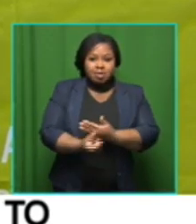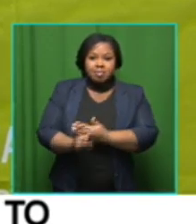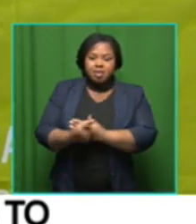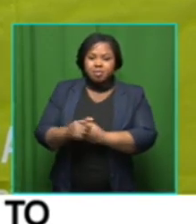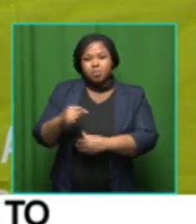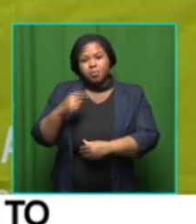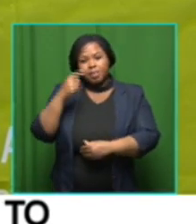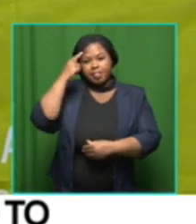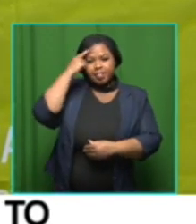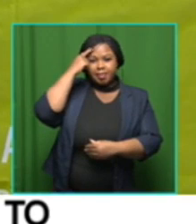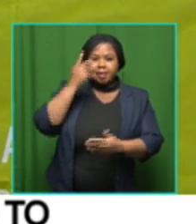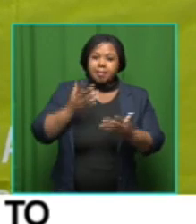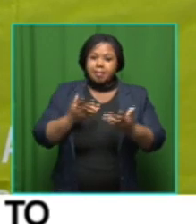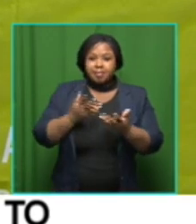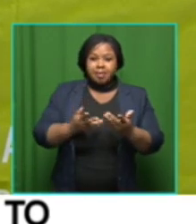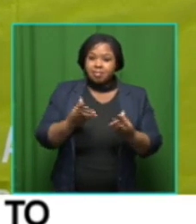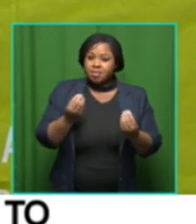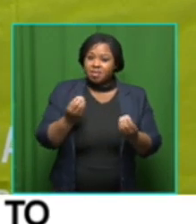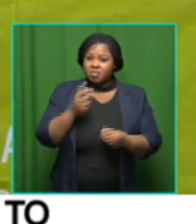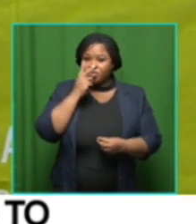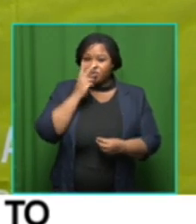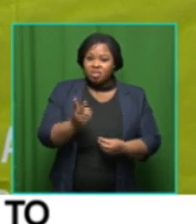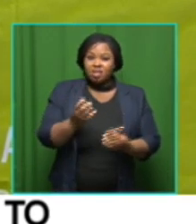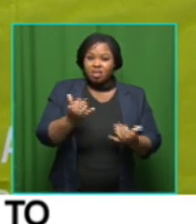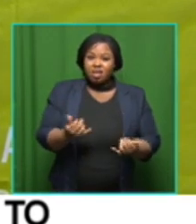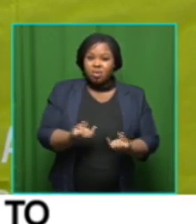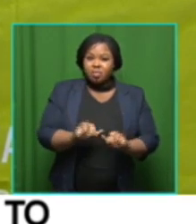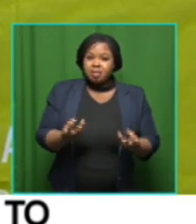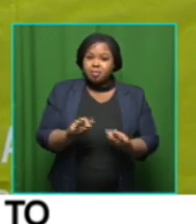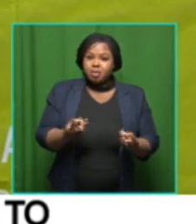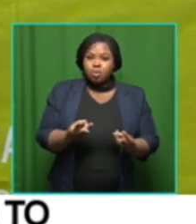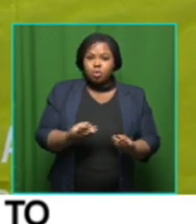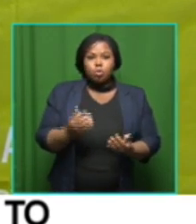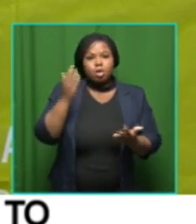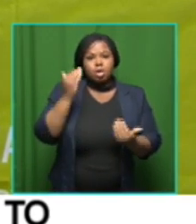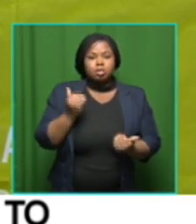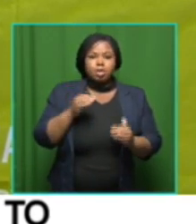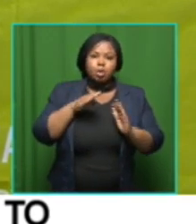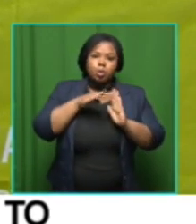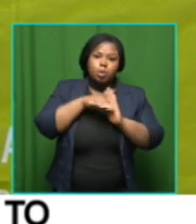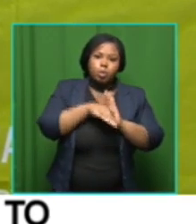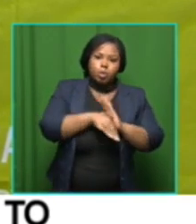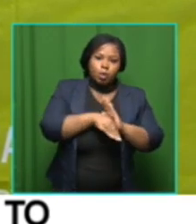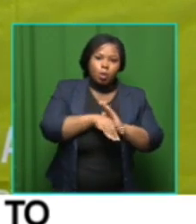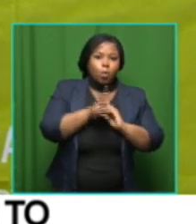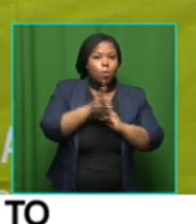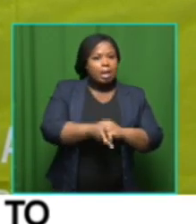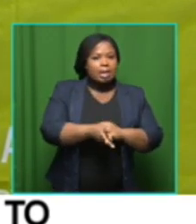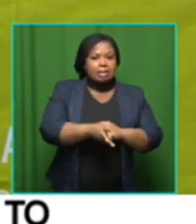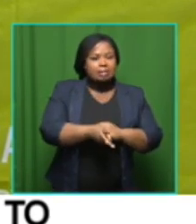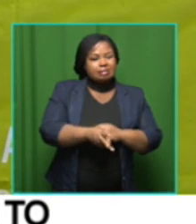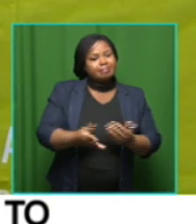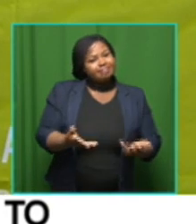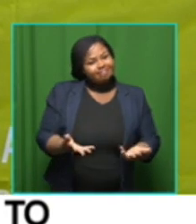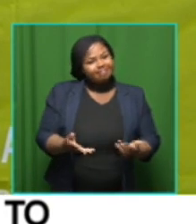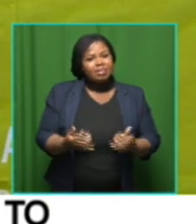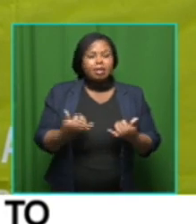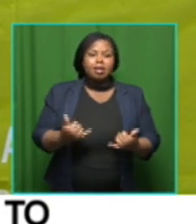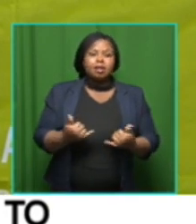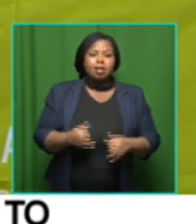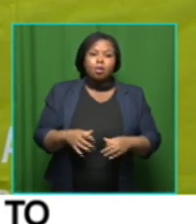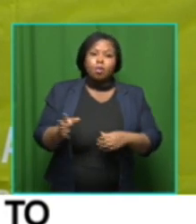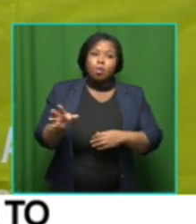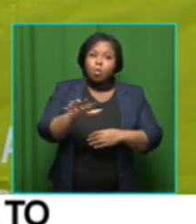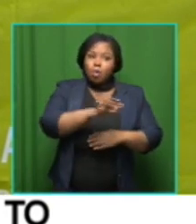the numbers that we are seeing, we mustn't expect them to come down immediately. We must therefore make all the health